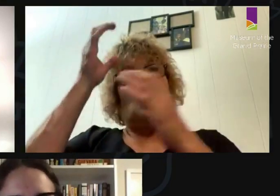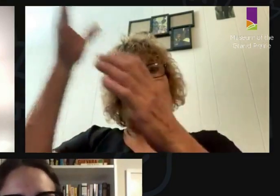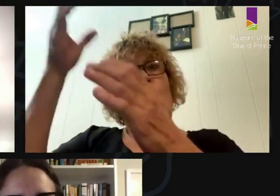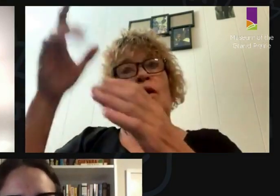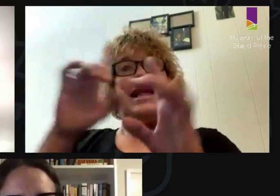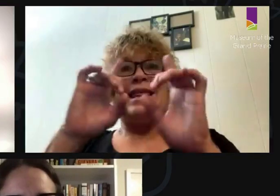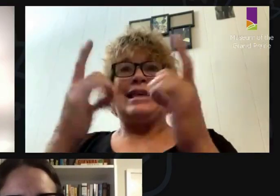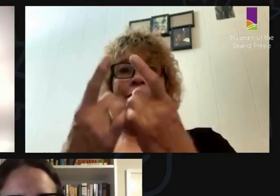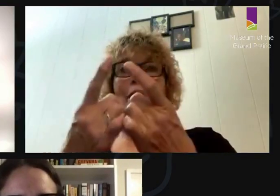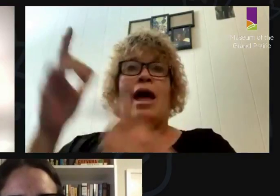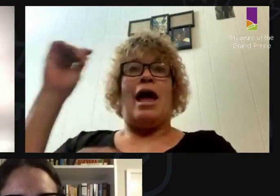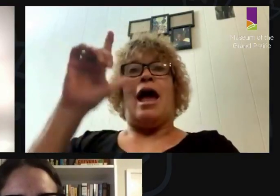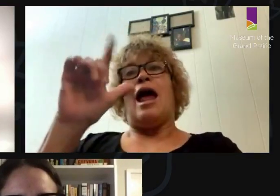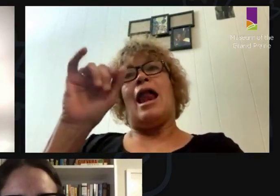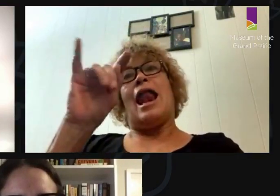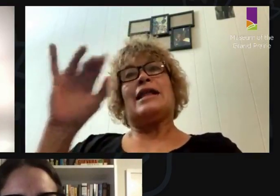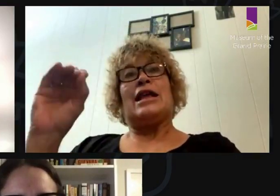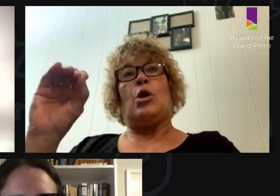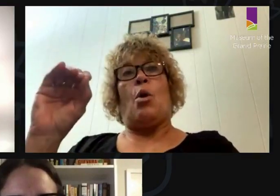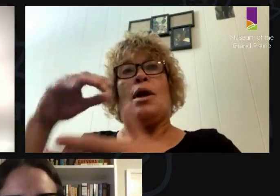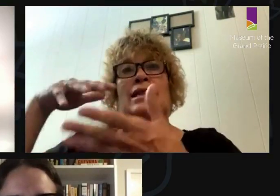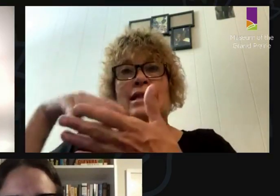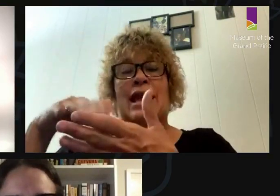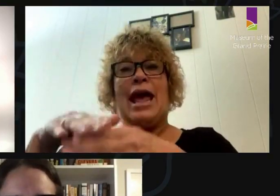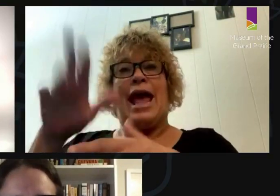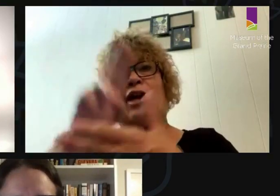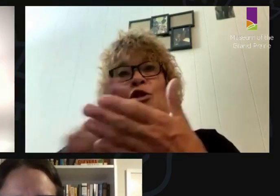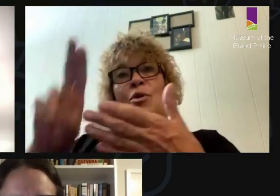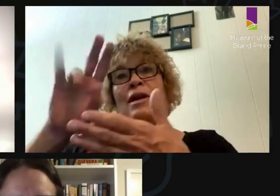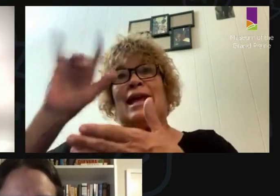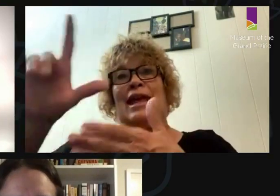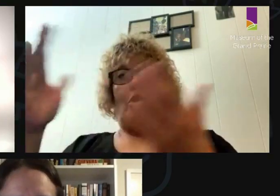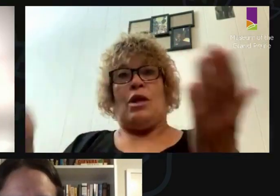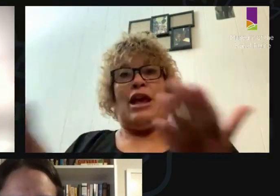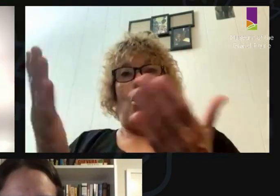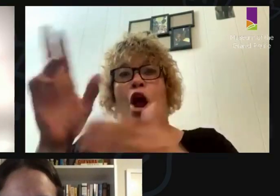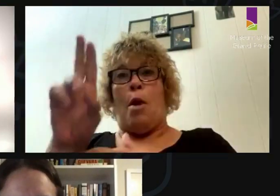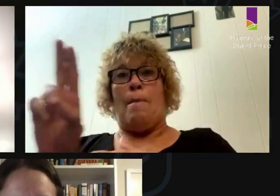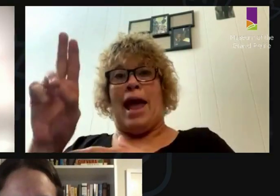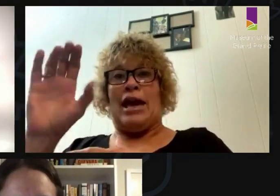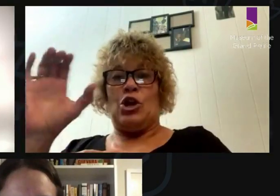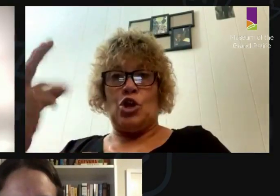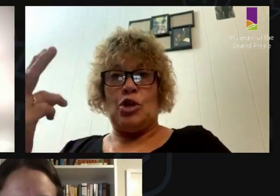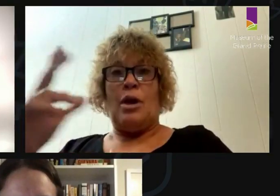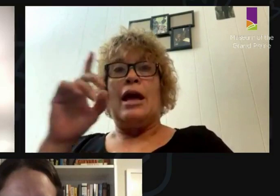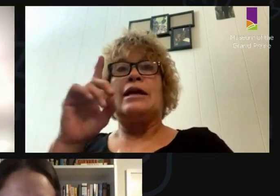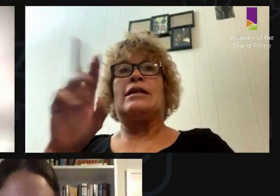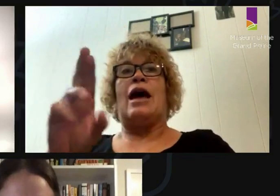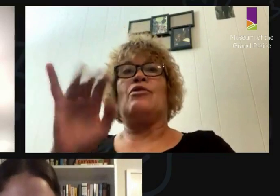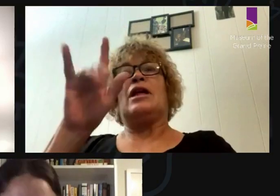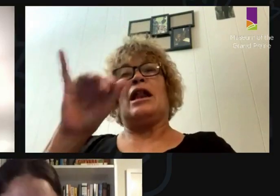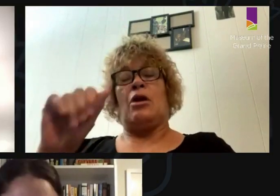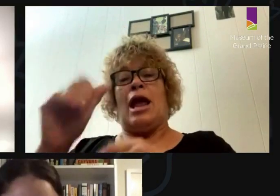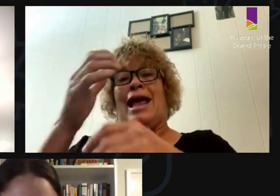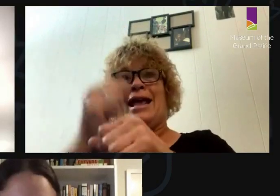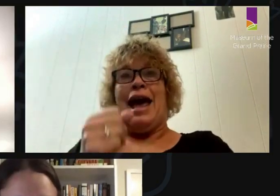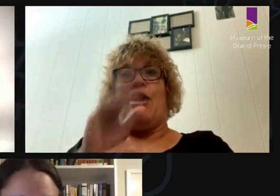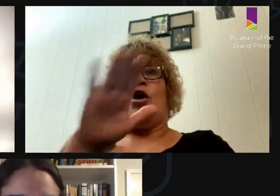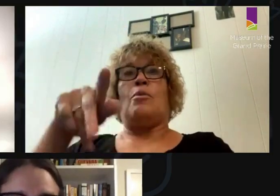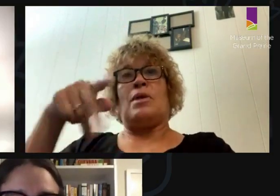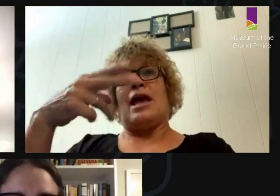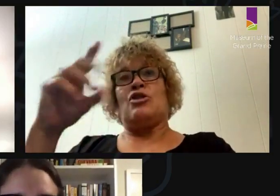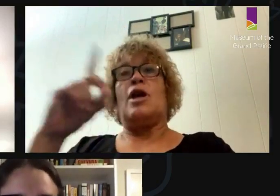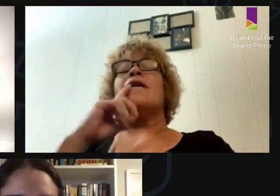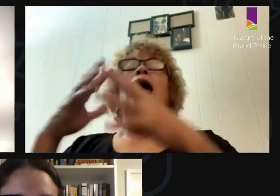of Latino Studies at the University of Illinois at Urbana-Champaign. Dr. Lira earned her PhD in American